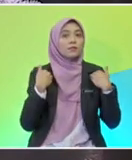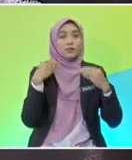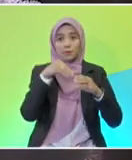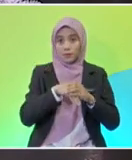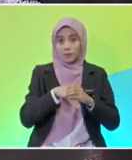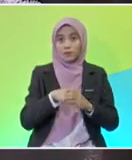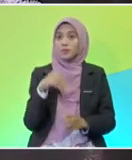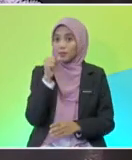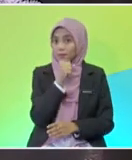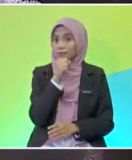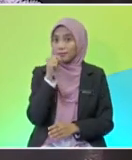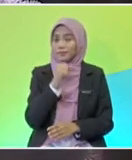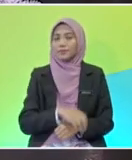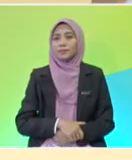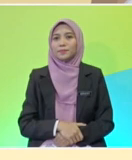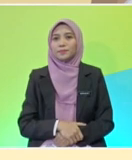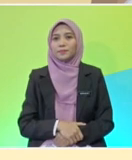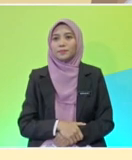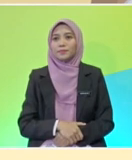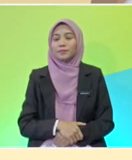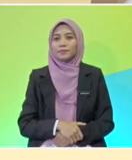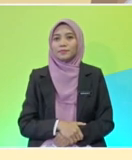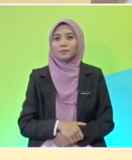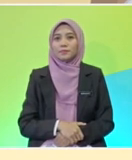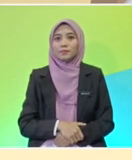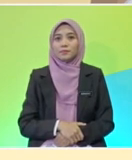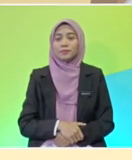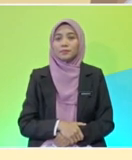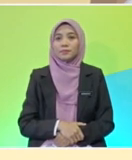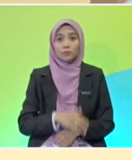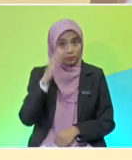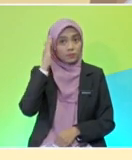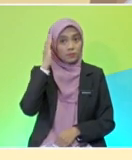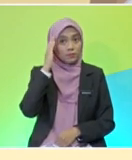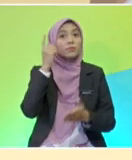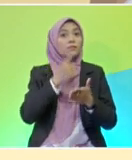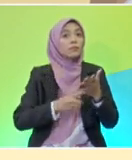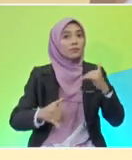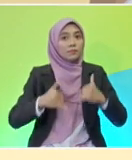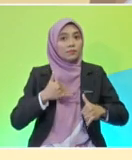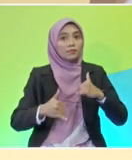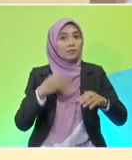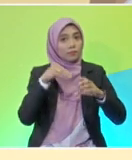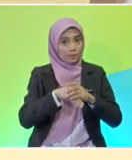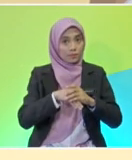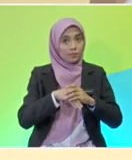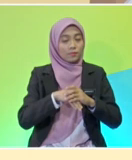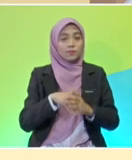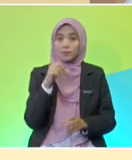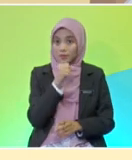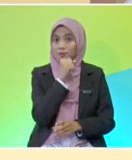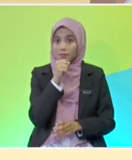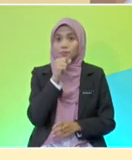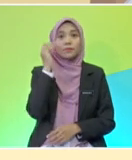Okay, can we start with Jared? Jared, do you know one of the activities mentioned in the song? Can you name one of the activities,